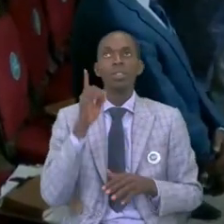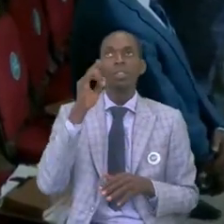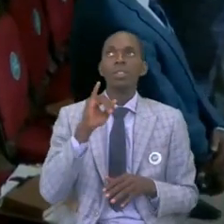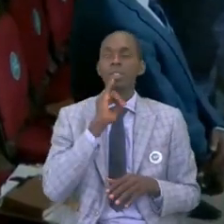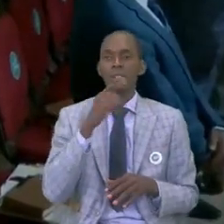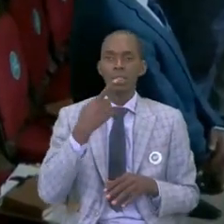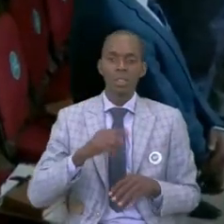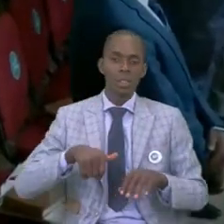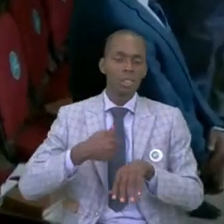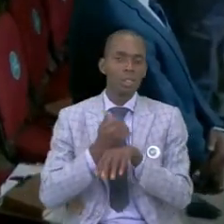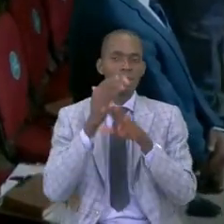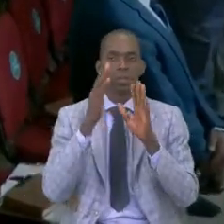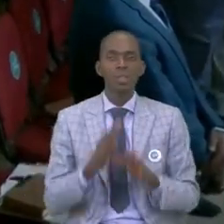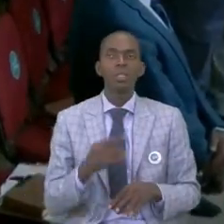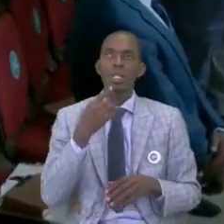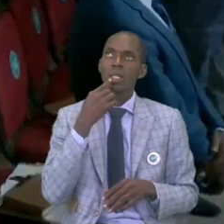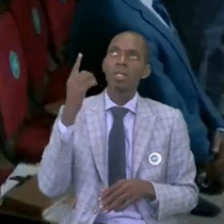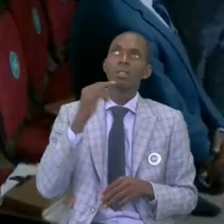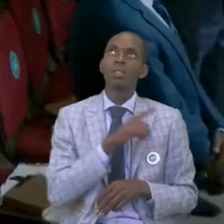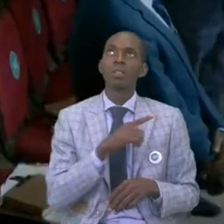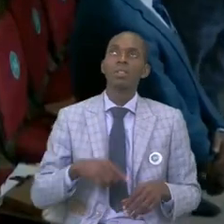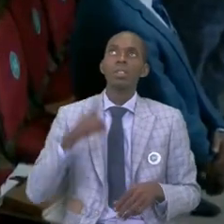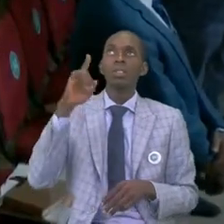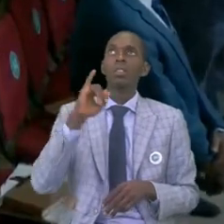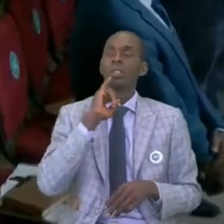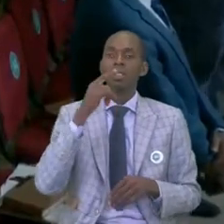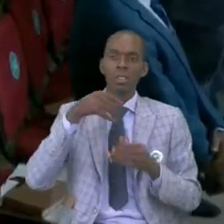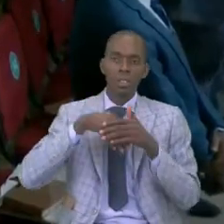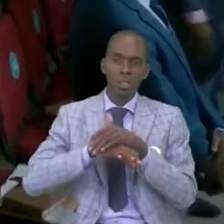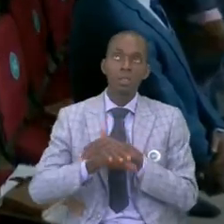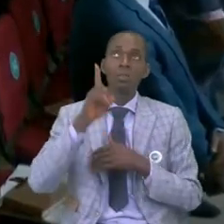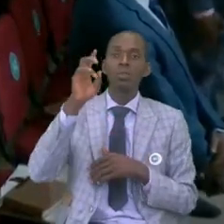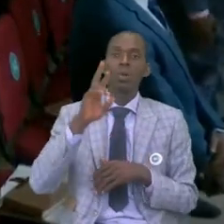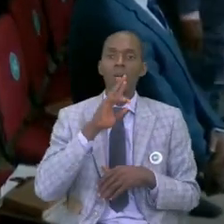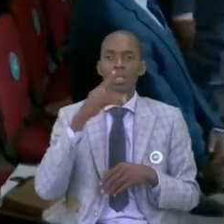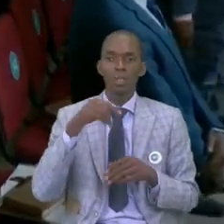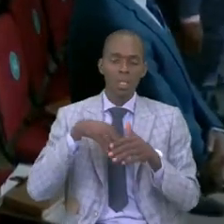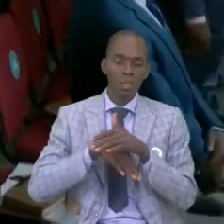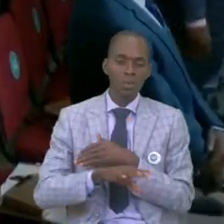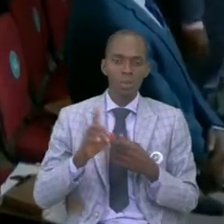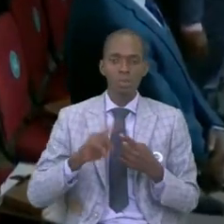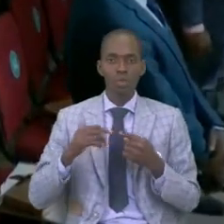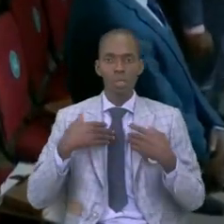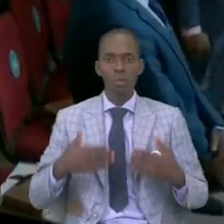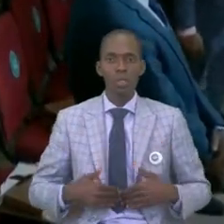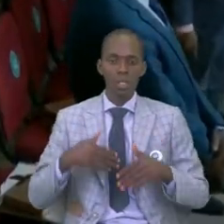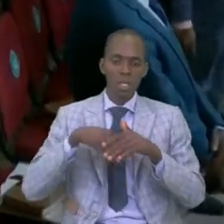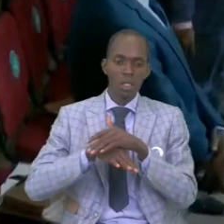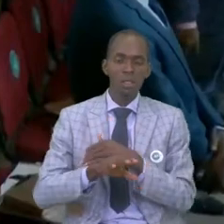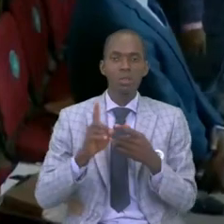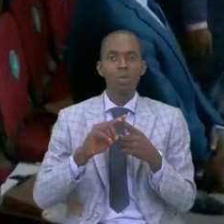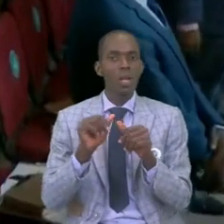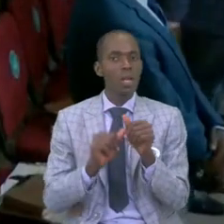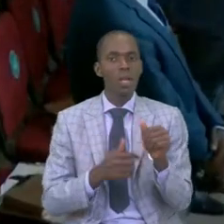establisher. Tell the Lord is the entrance. You are the entrance into the body, entrance into